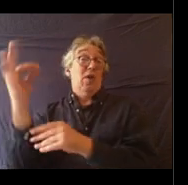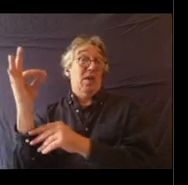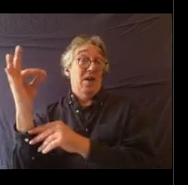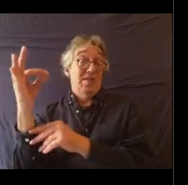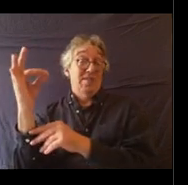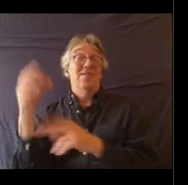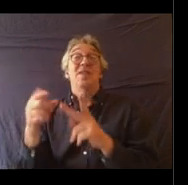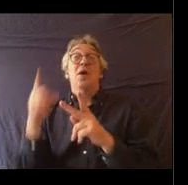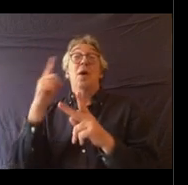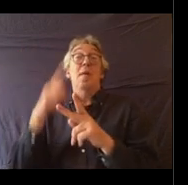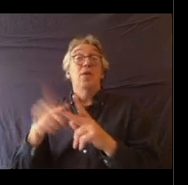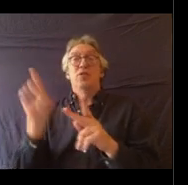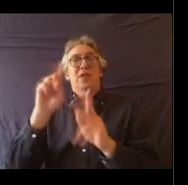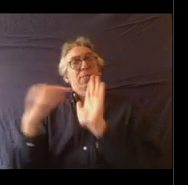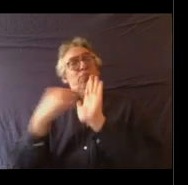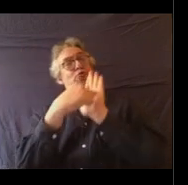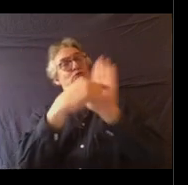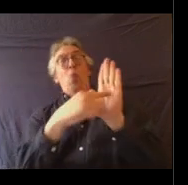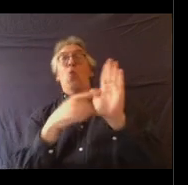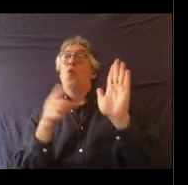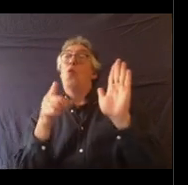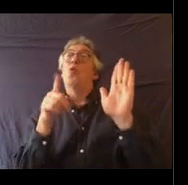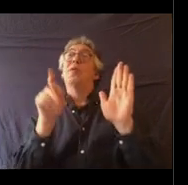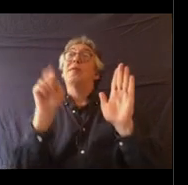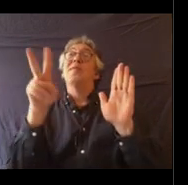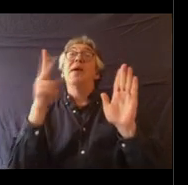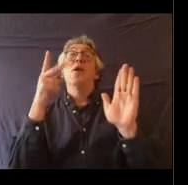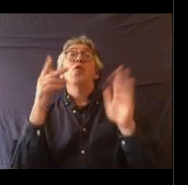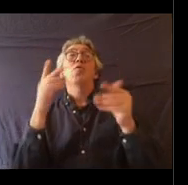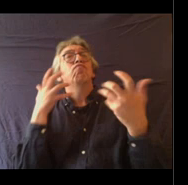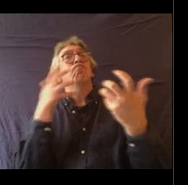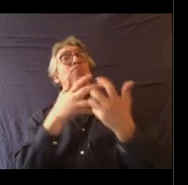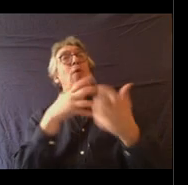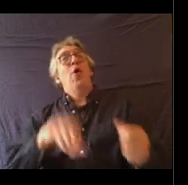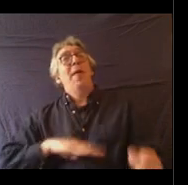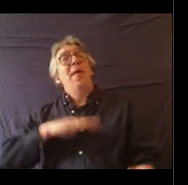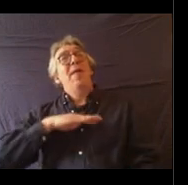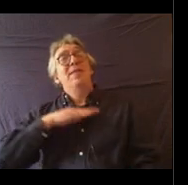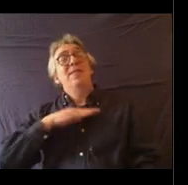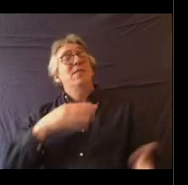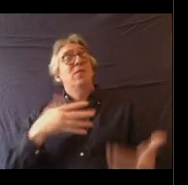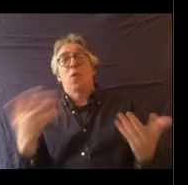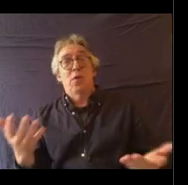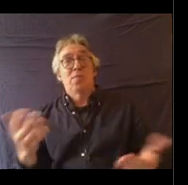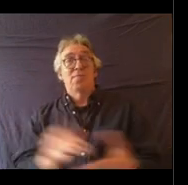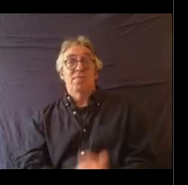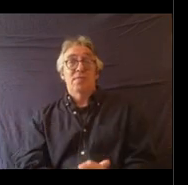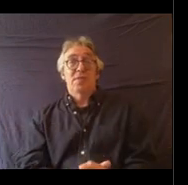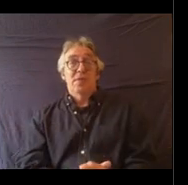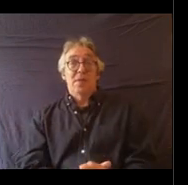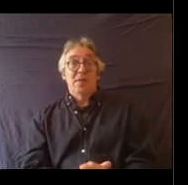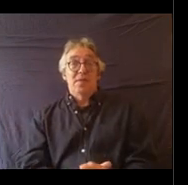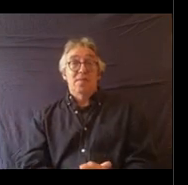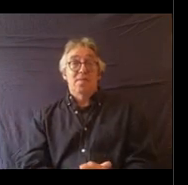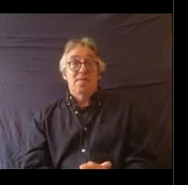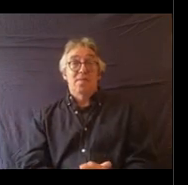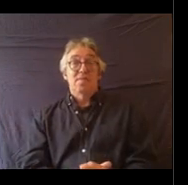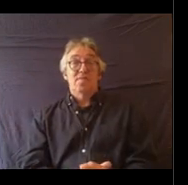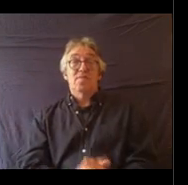And we platforms have to encourage, have to have all these measures in place. In terms of